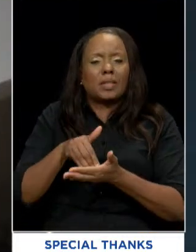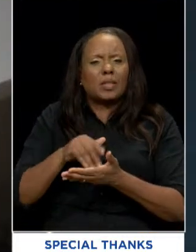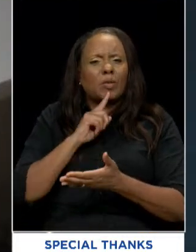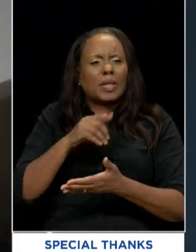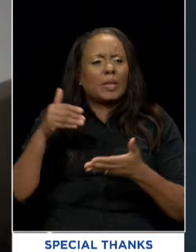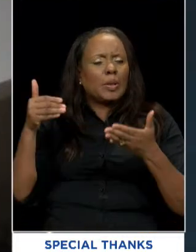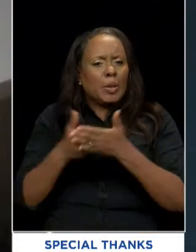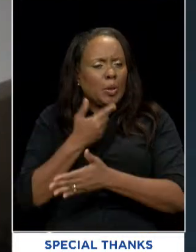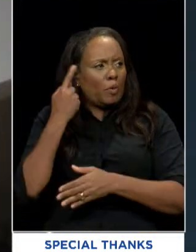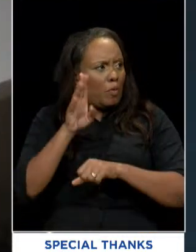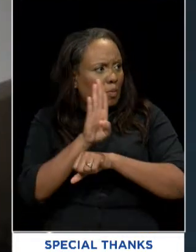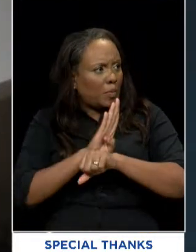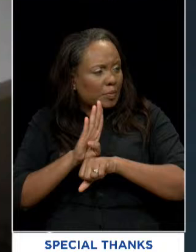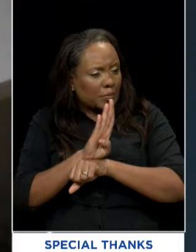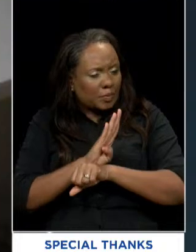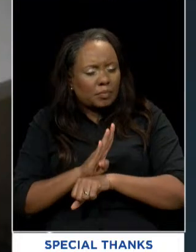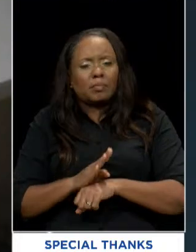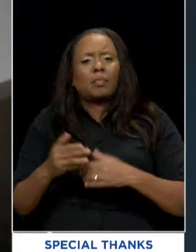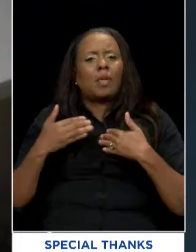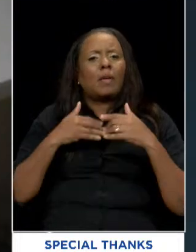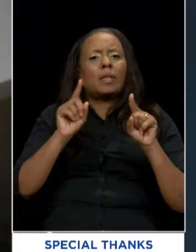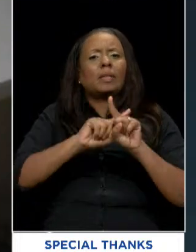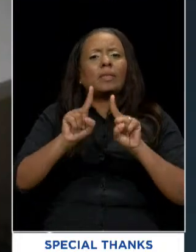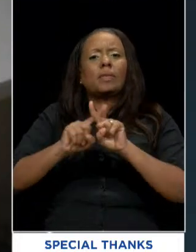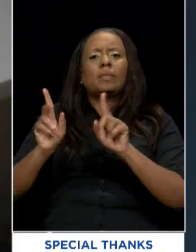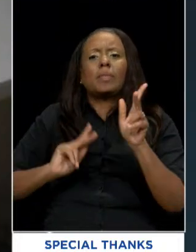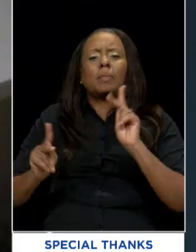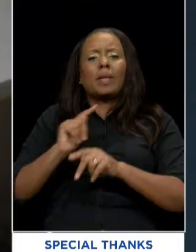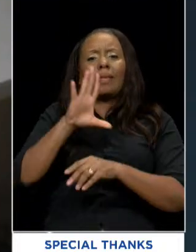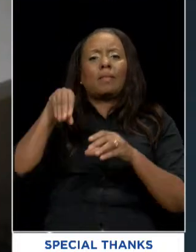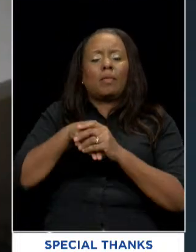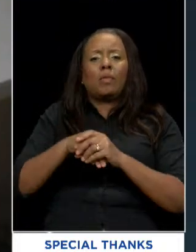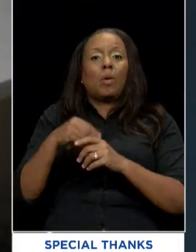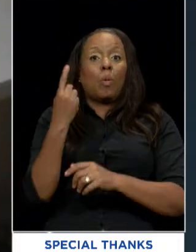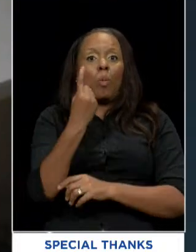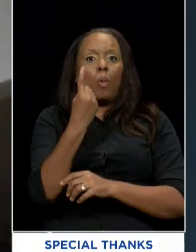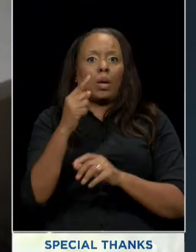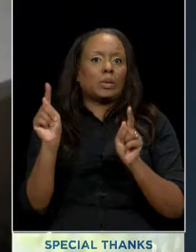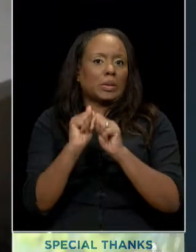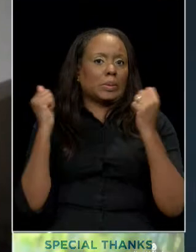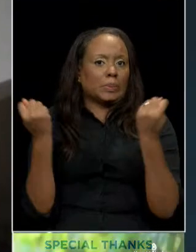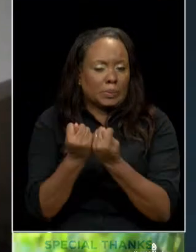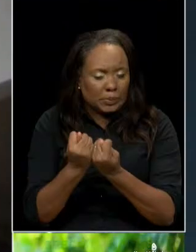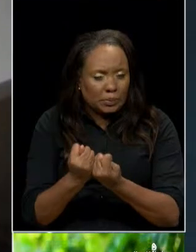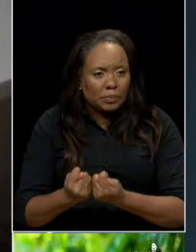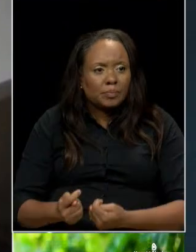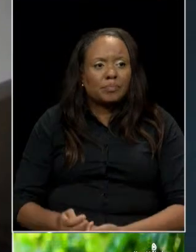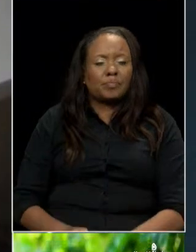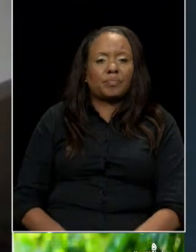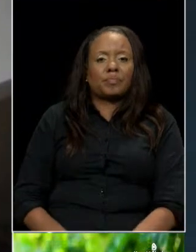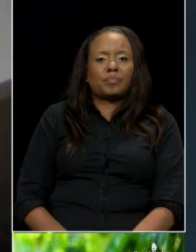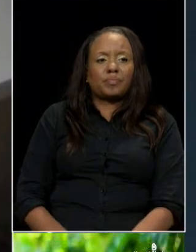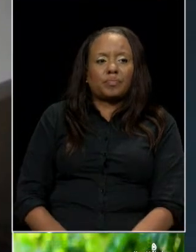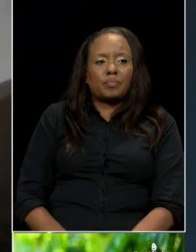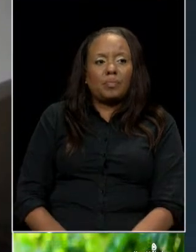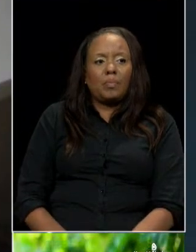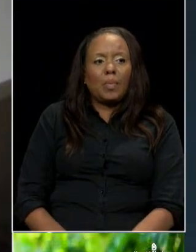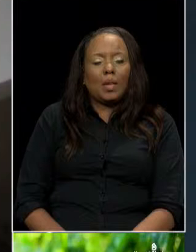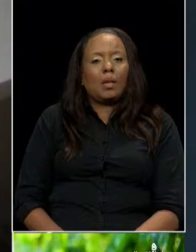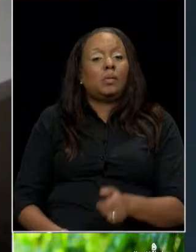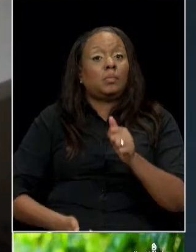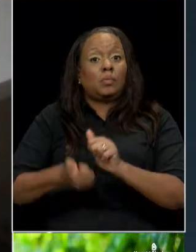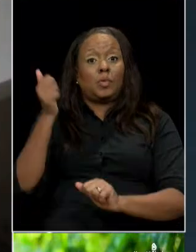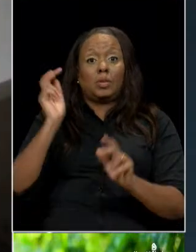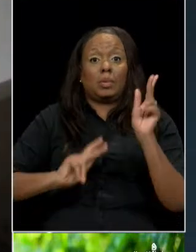a multidisciplinary team. So very new concept that wasn't known to most